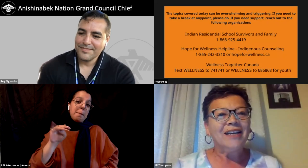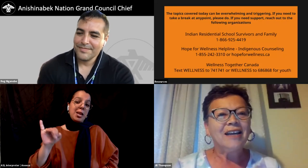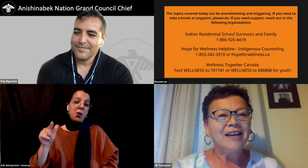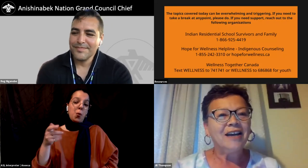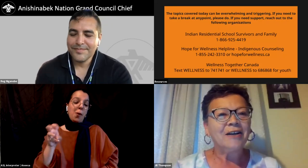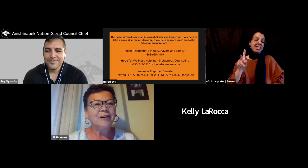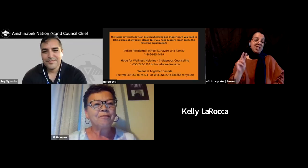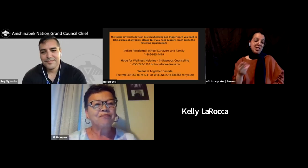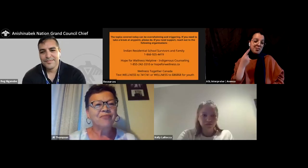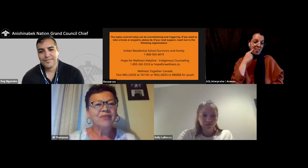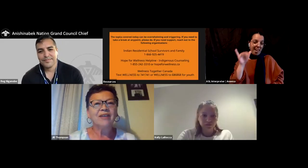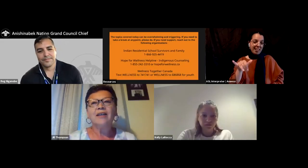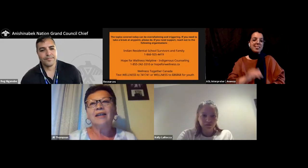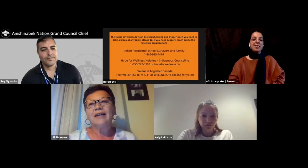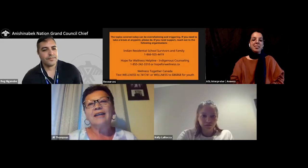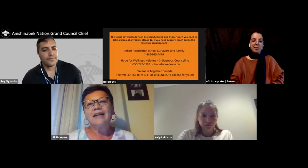move on